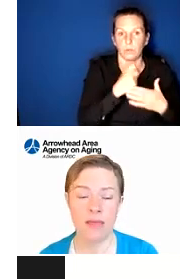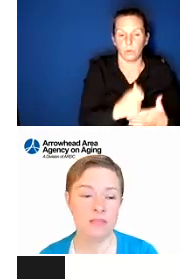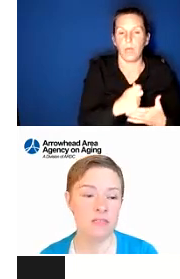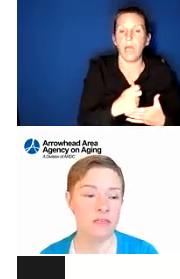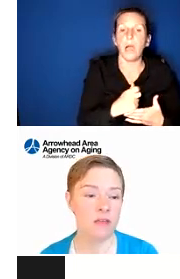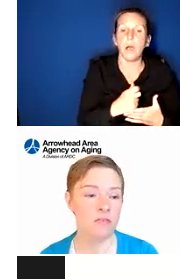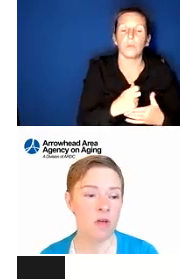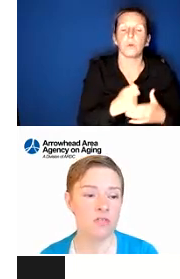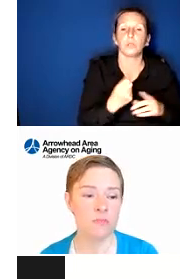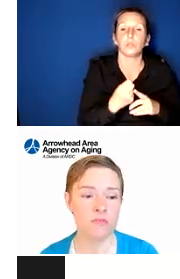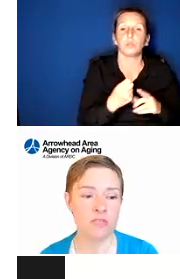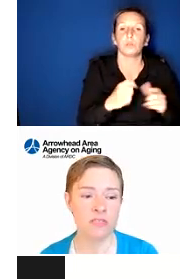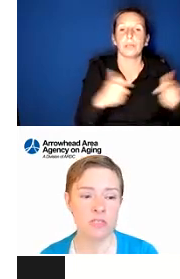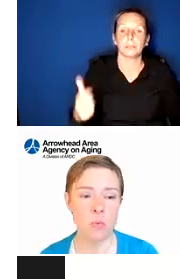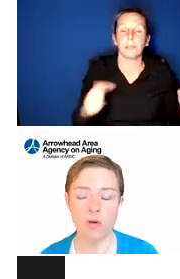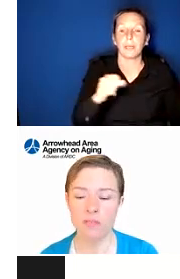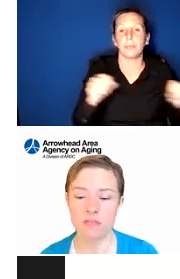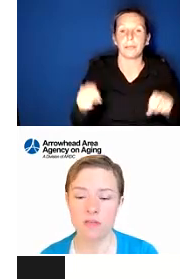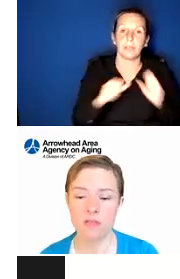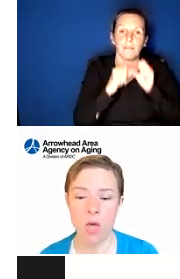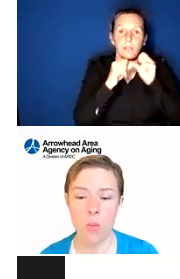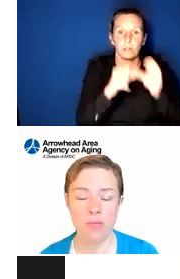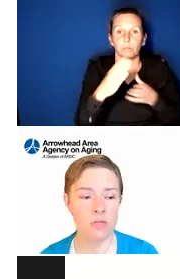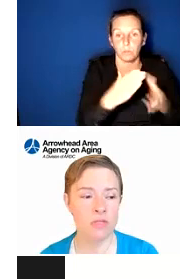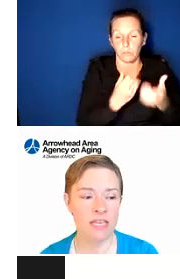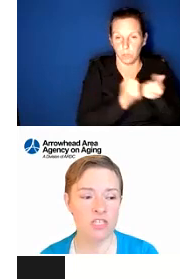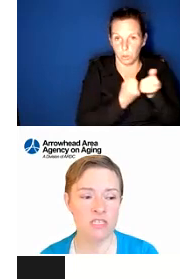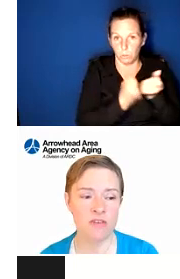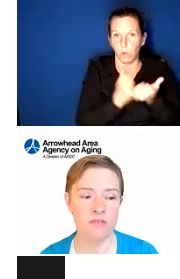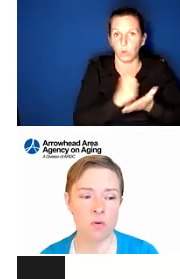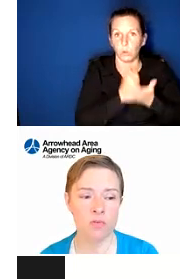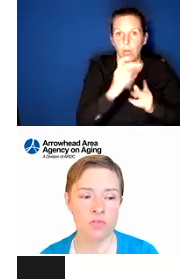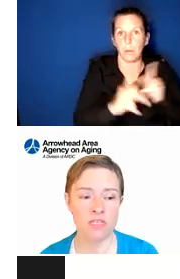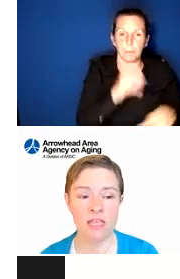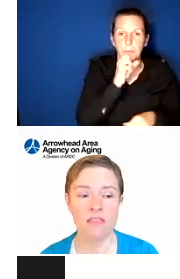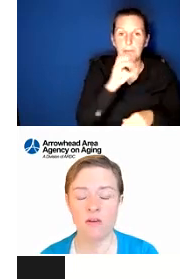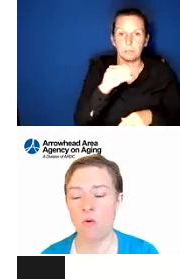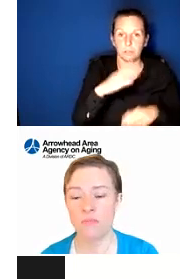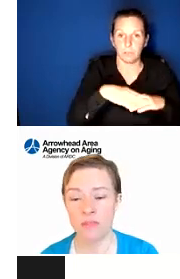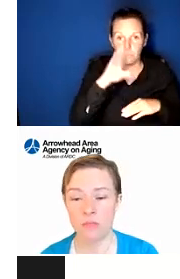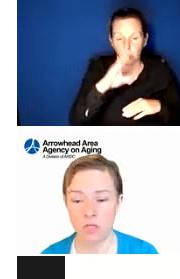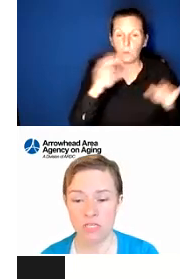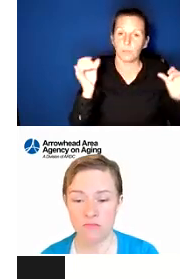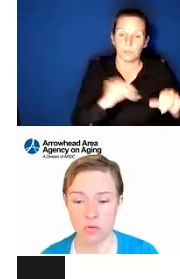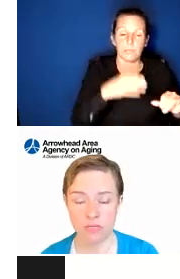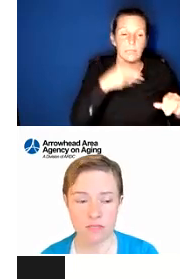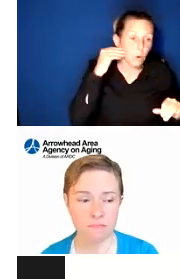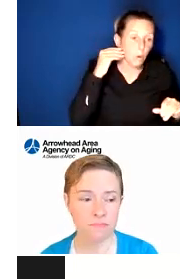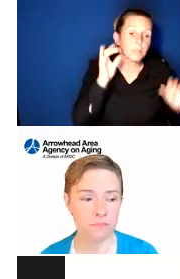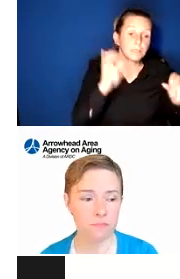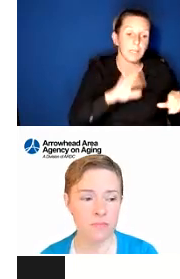the capacity of long-term services and supports to help people age 65 and older stay in their homes and their communities of